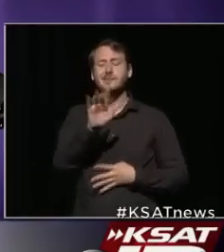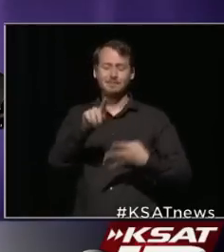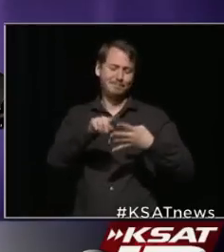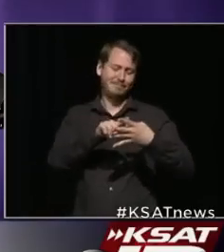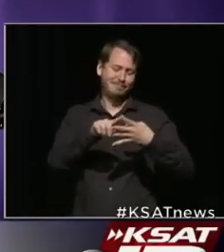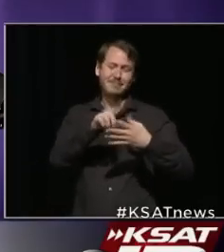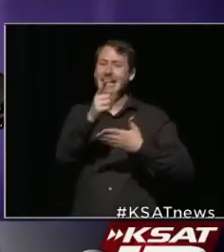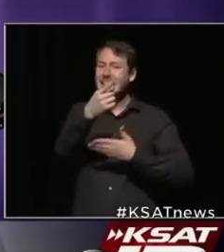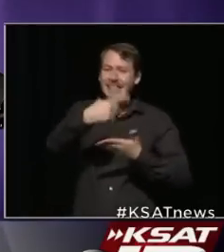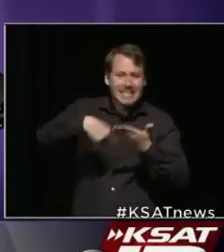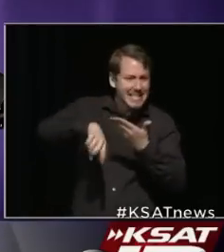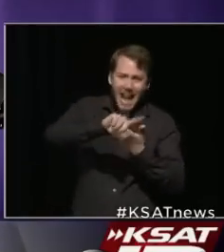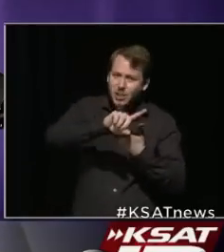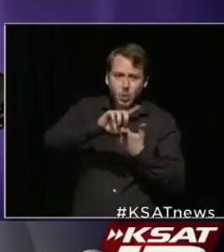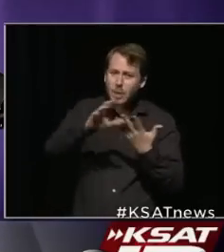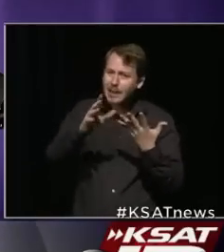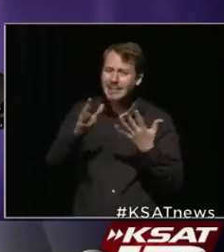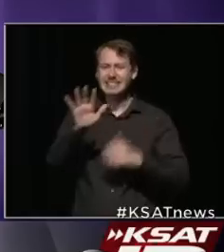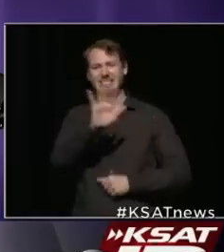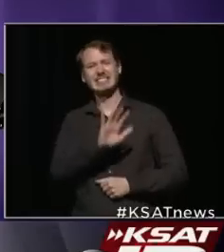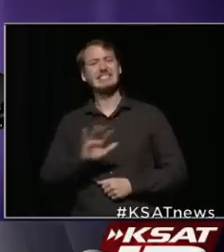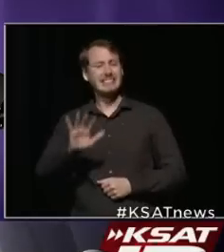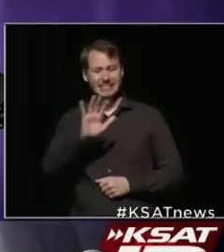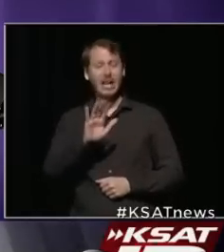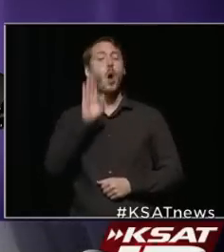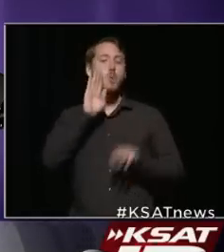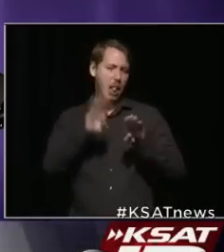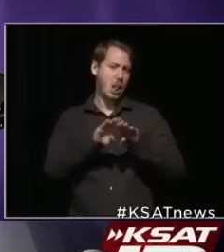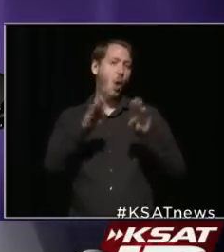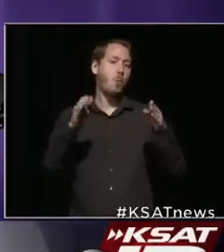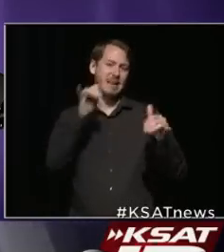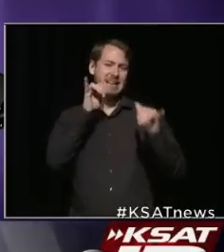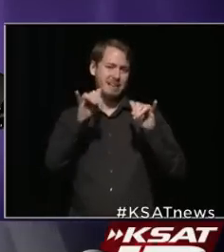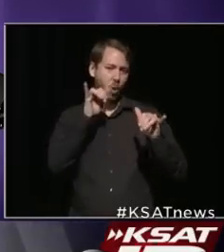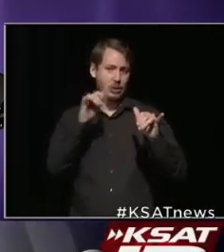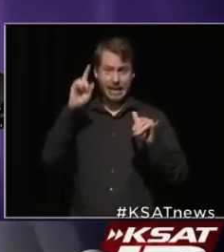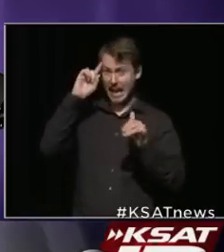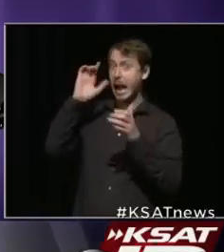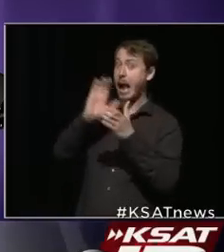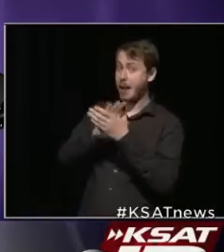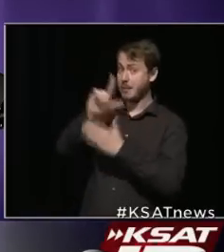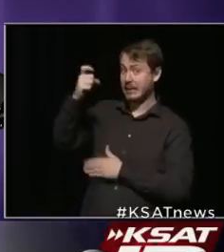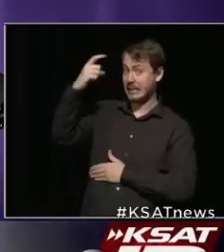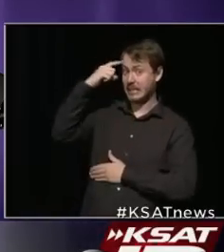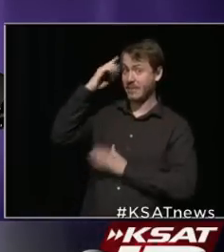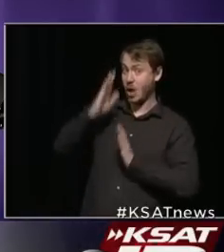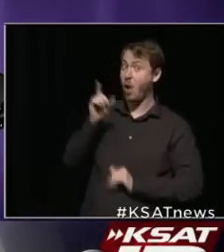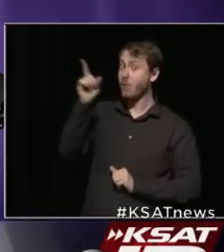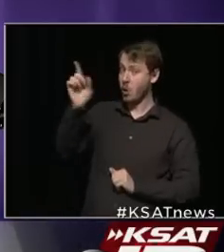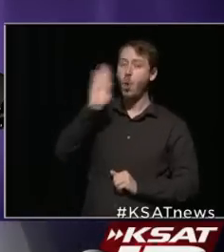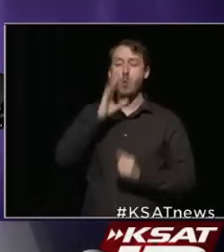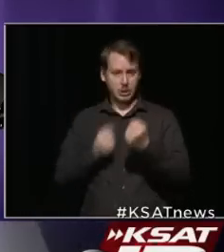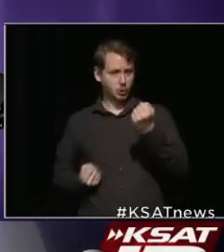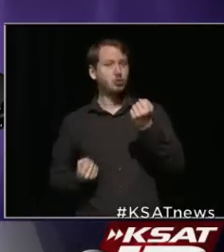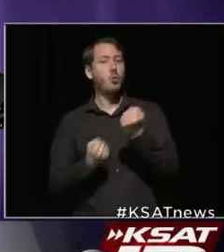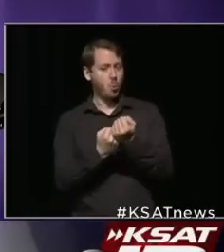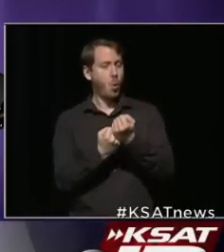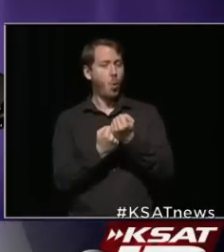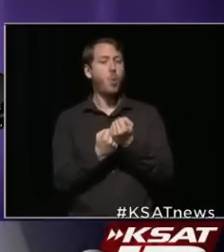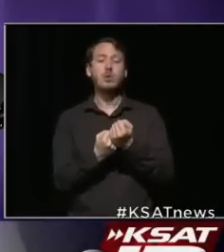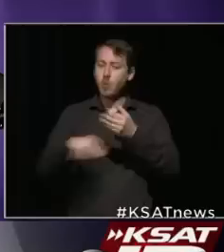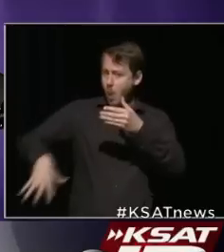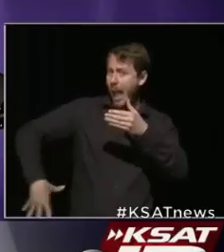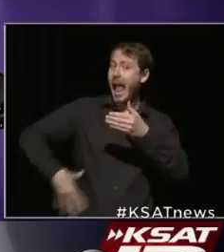next week before it took place. I believe the governor will support this. It's additional safety